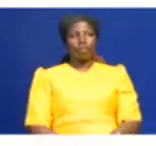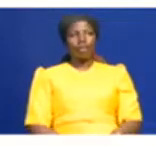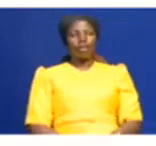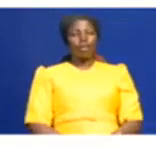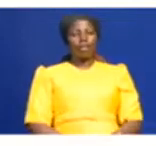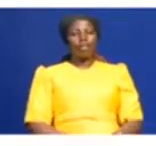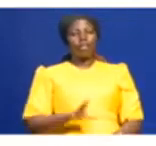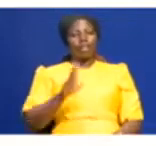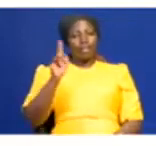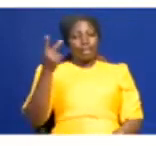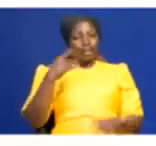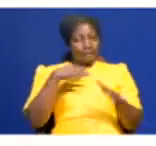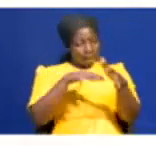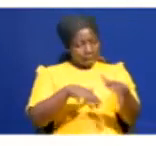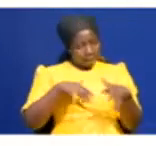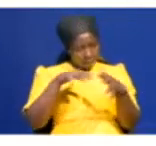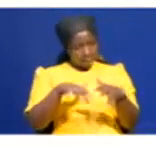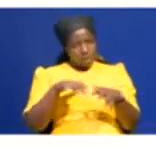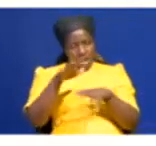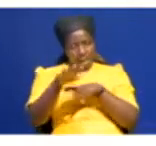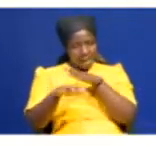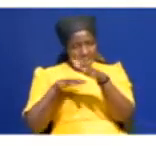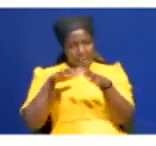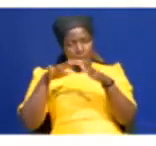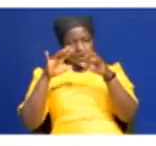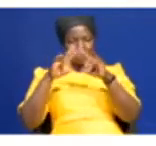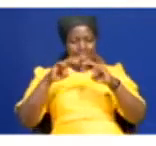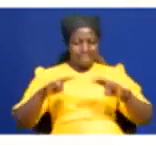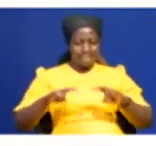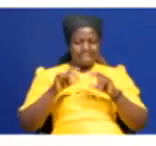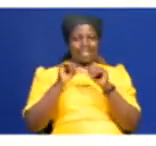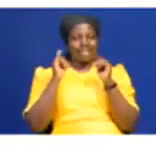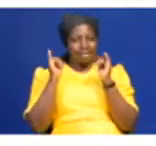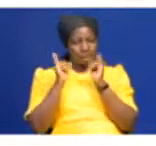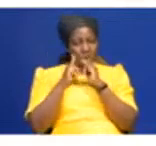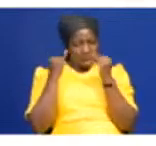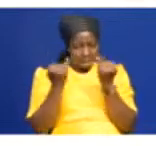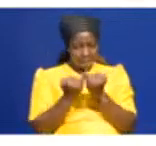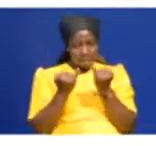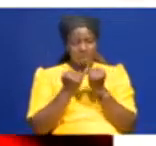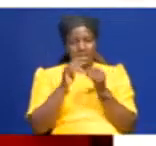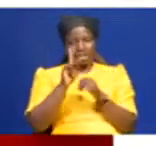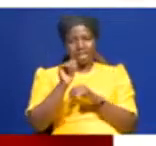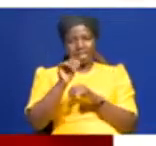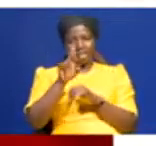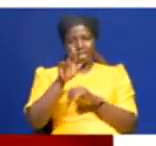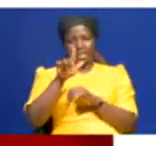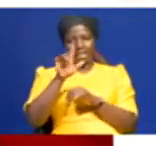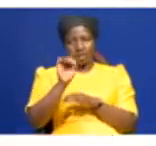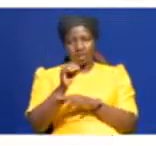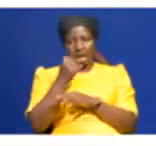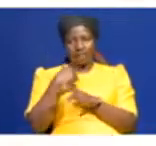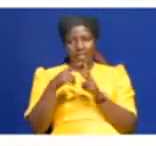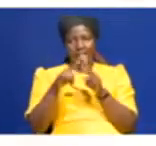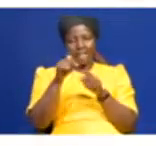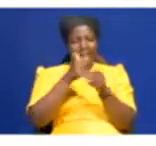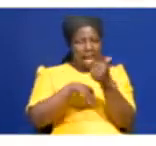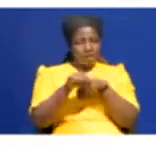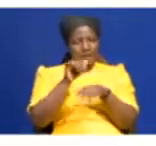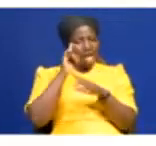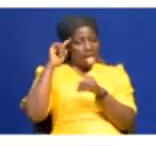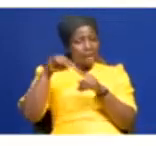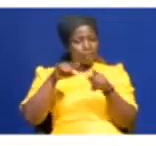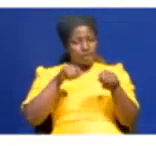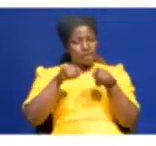And the Kenya Agricultural Livestock Research Organization, that is KALRO, has initiated measures aimed at controlling foot and mouth